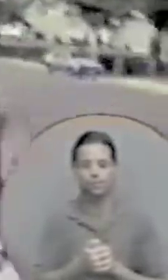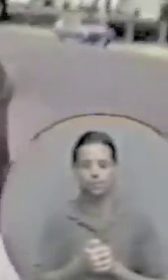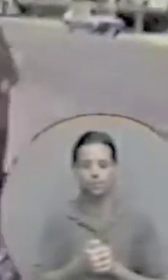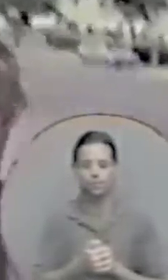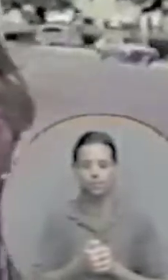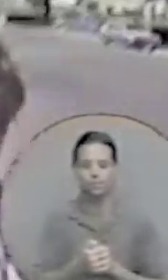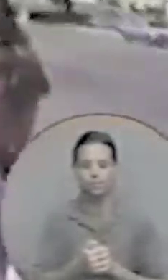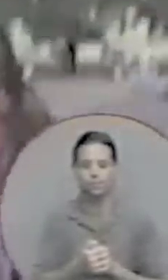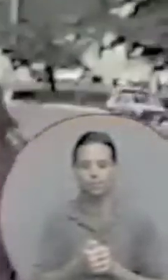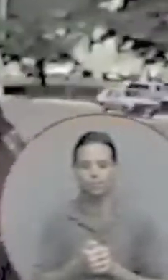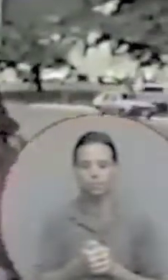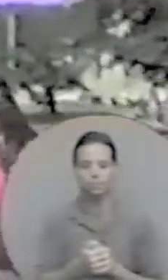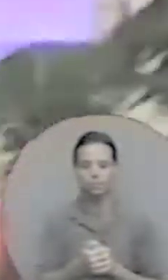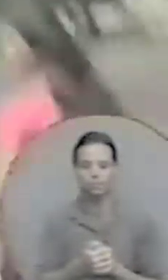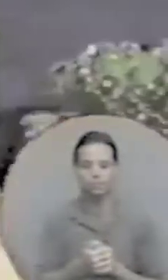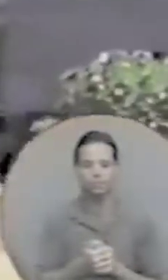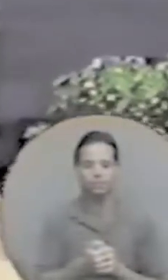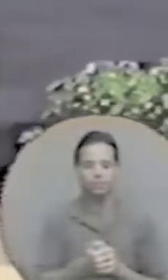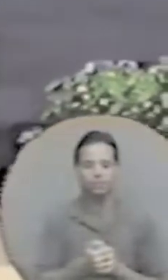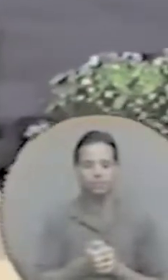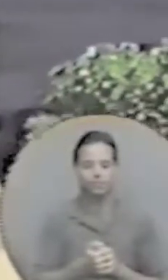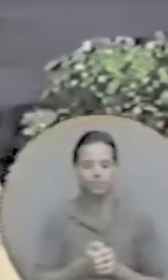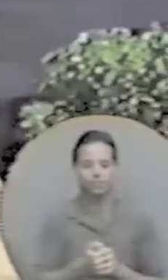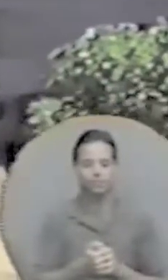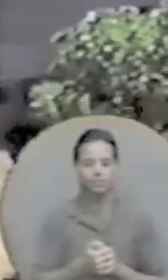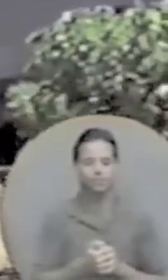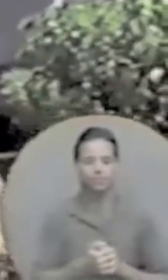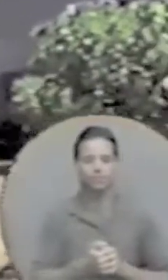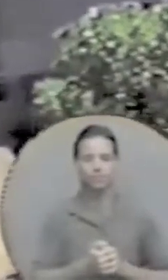I do it every day, it kind of is.